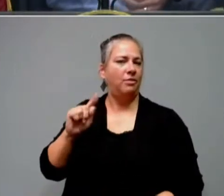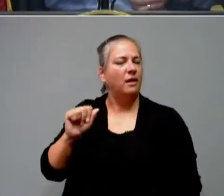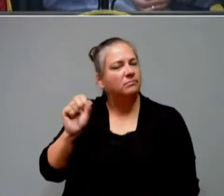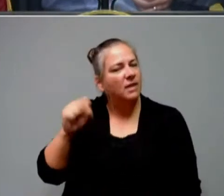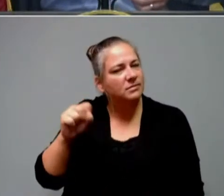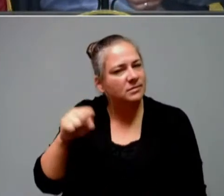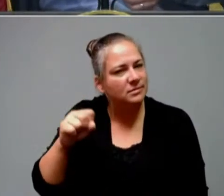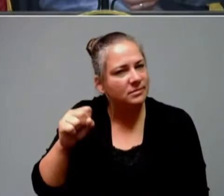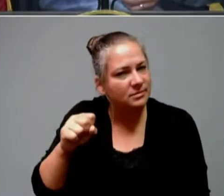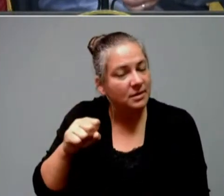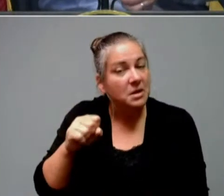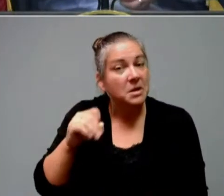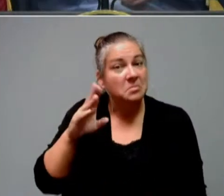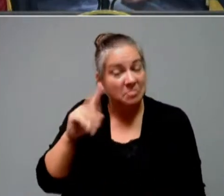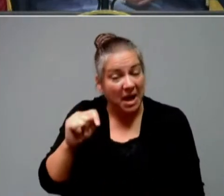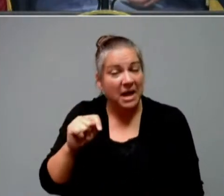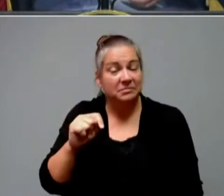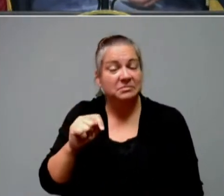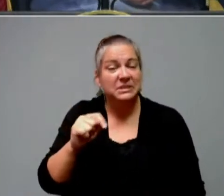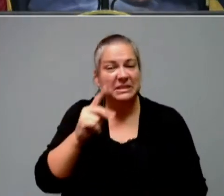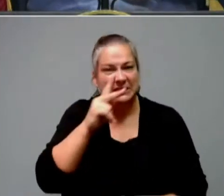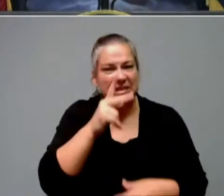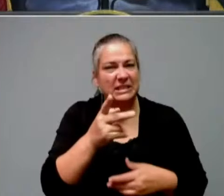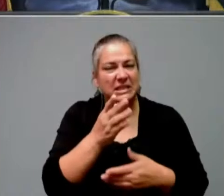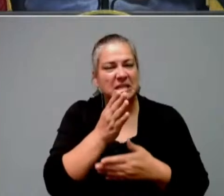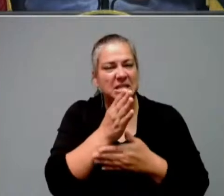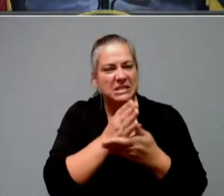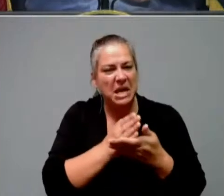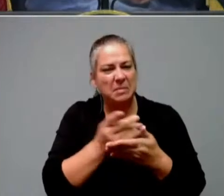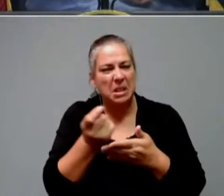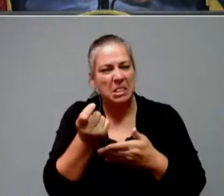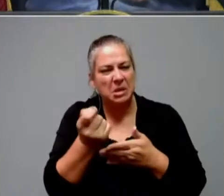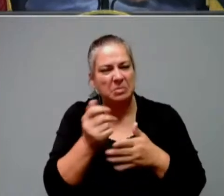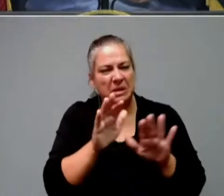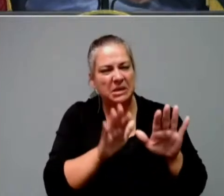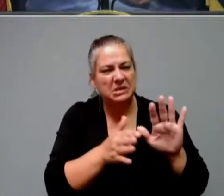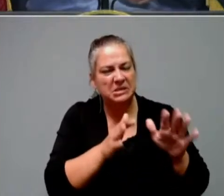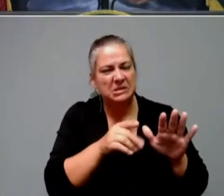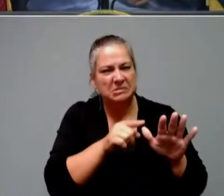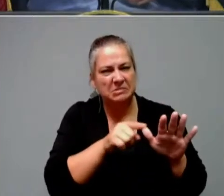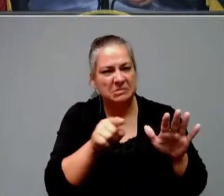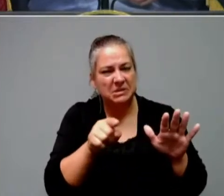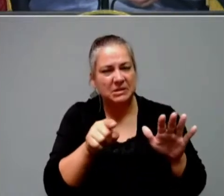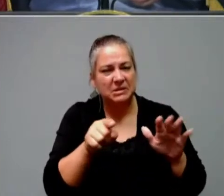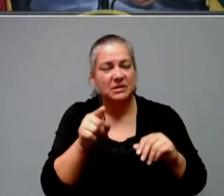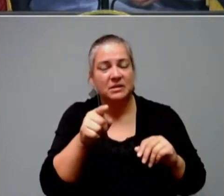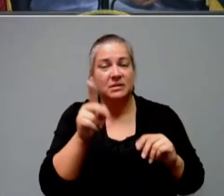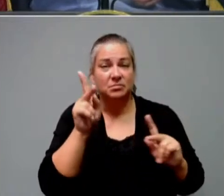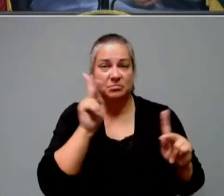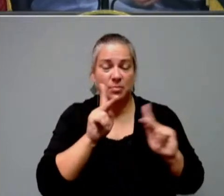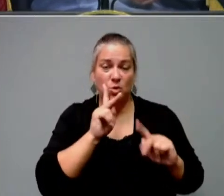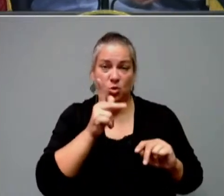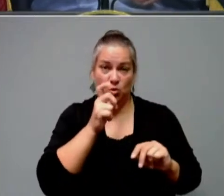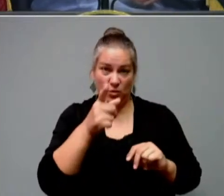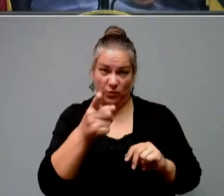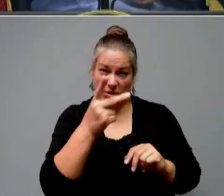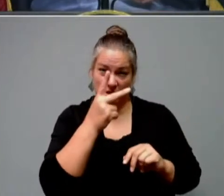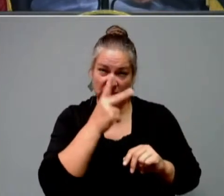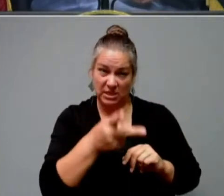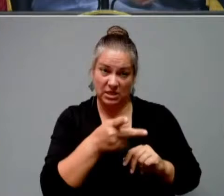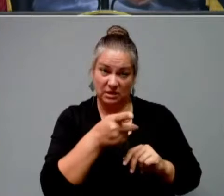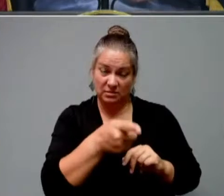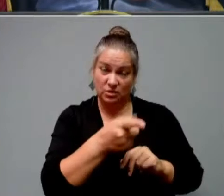where there's been not much, but just a little bit of erosion there, the people we're seeing who are those breakthrough ones who get sick in the